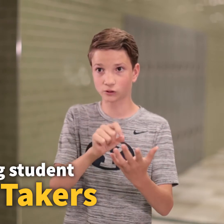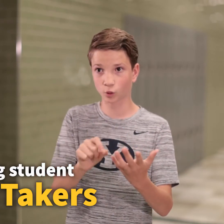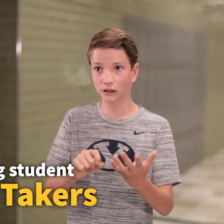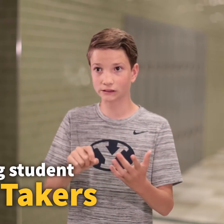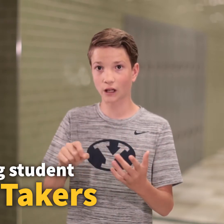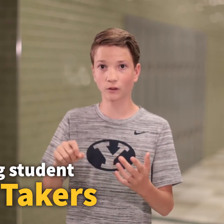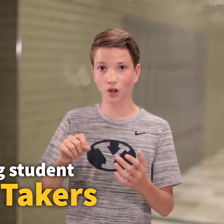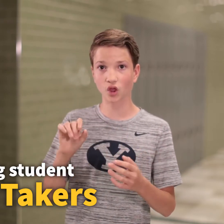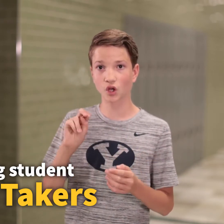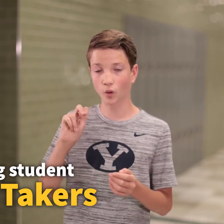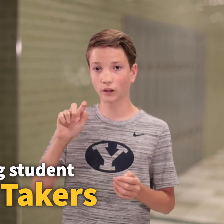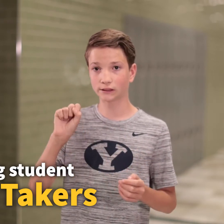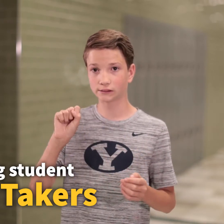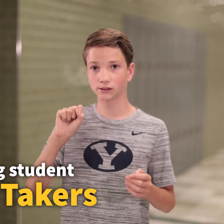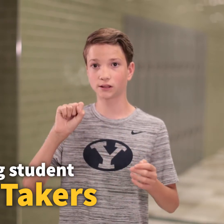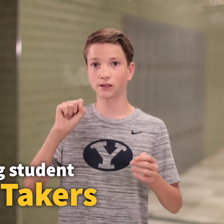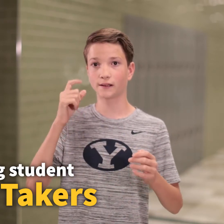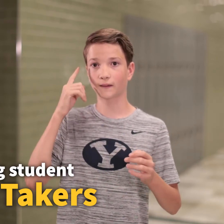out